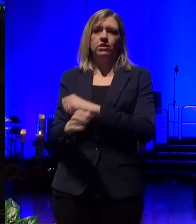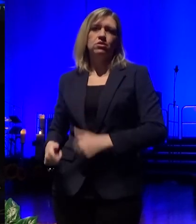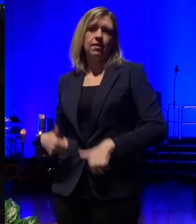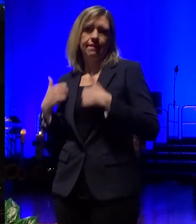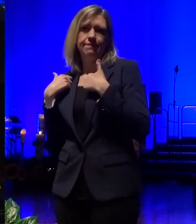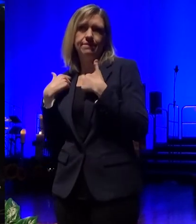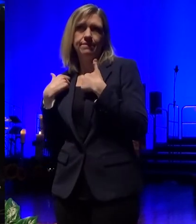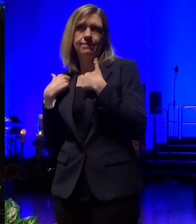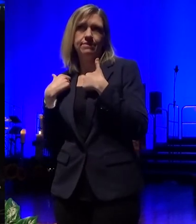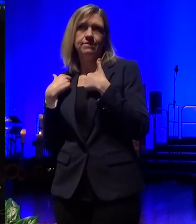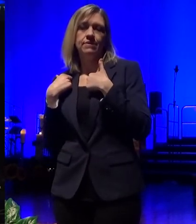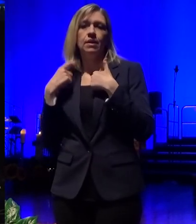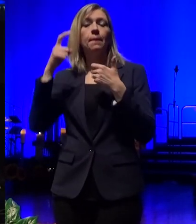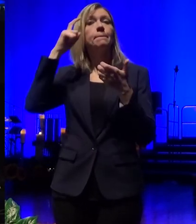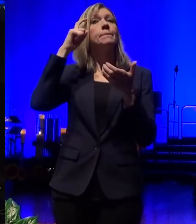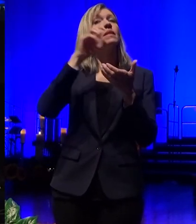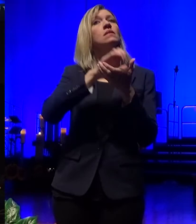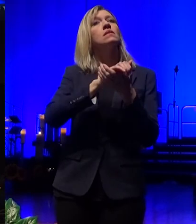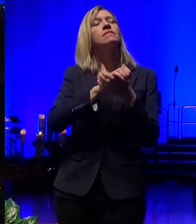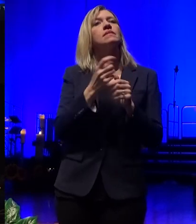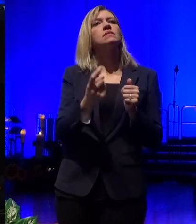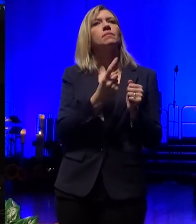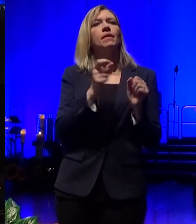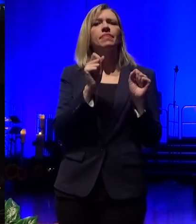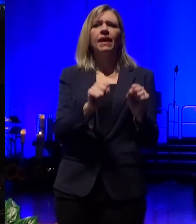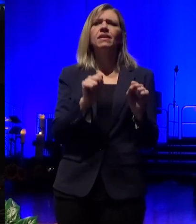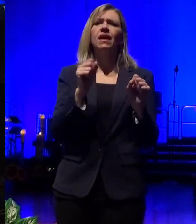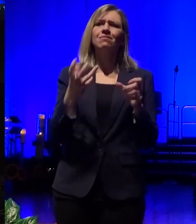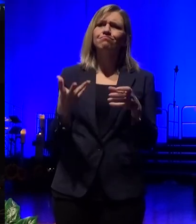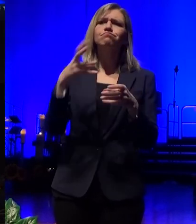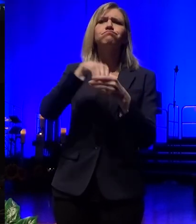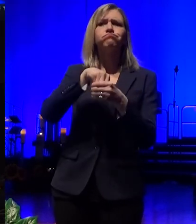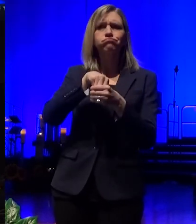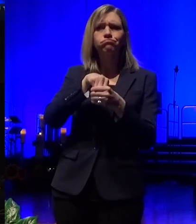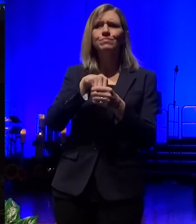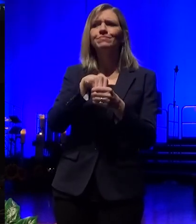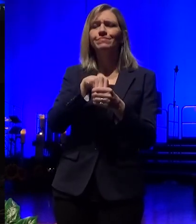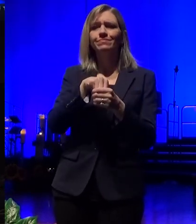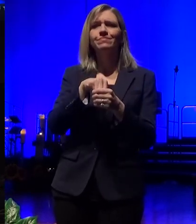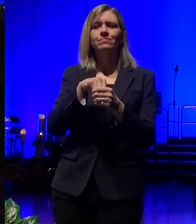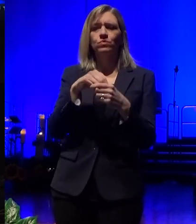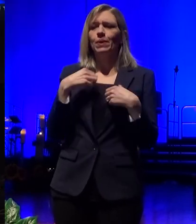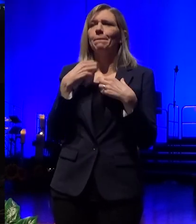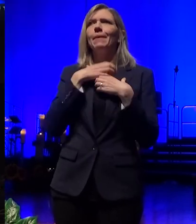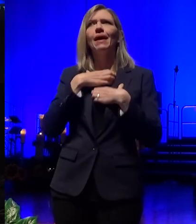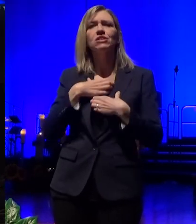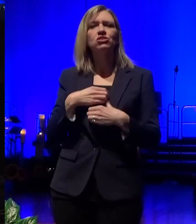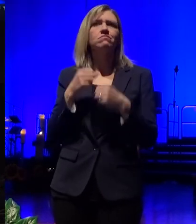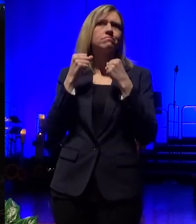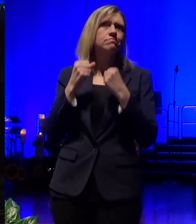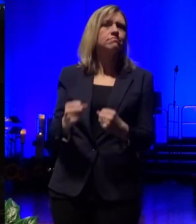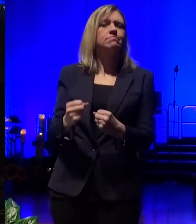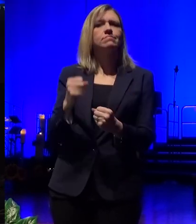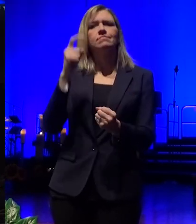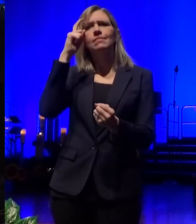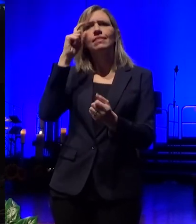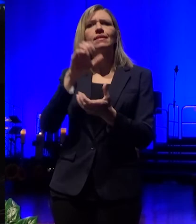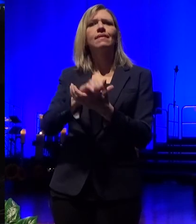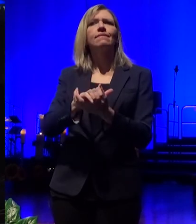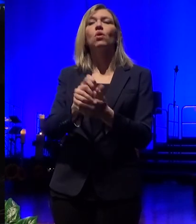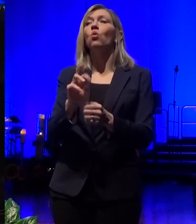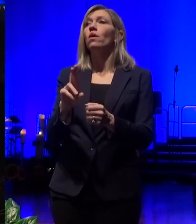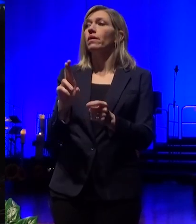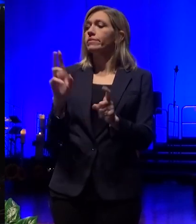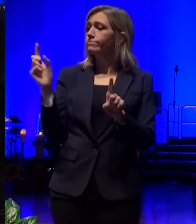Believing then can encompass what we passionately believe, or what we have come